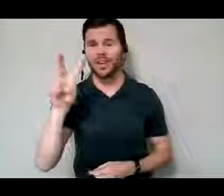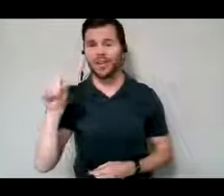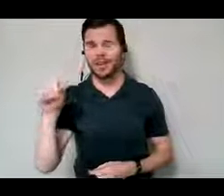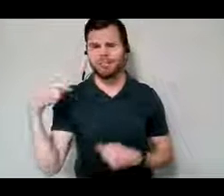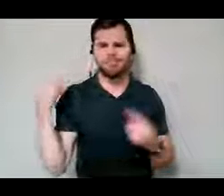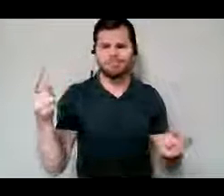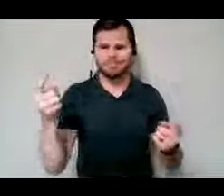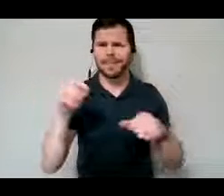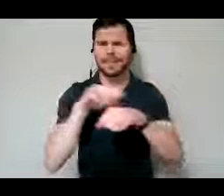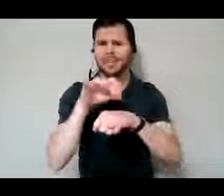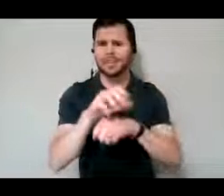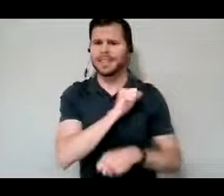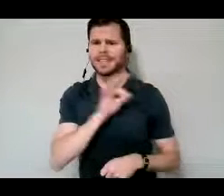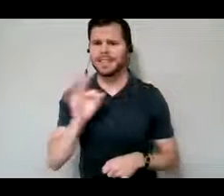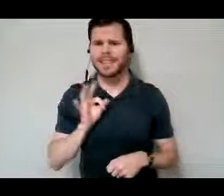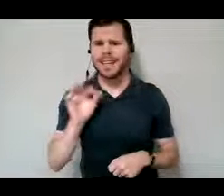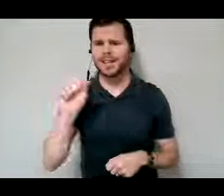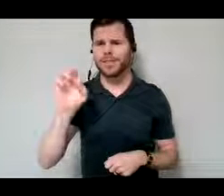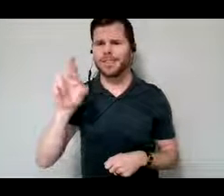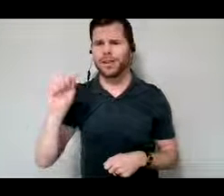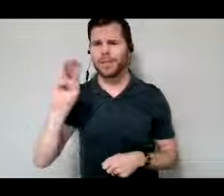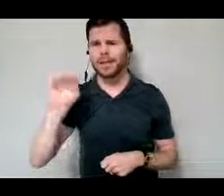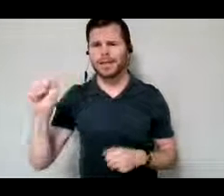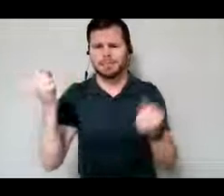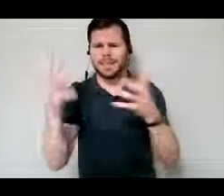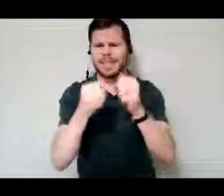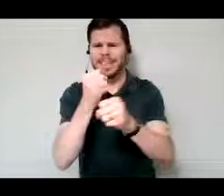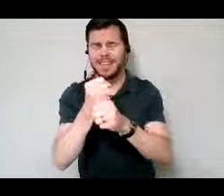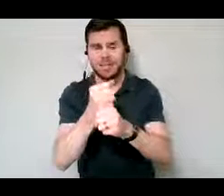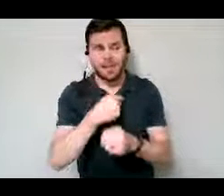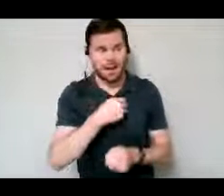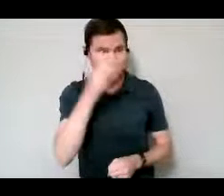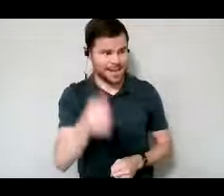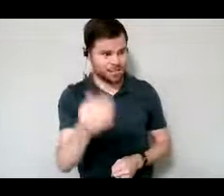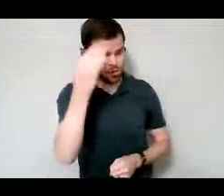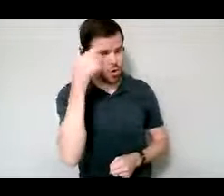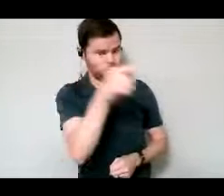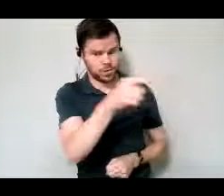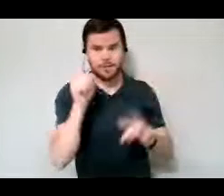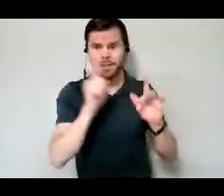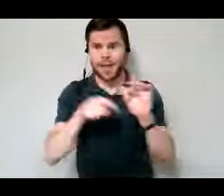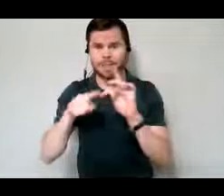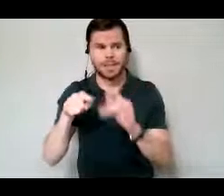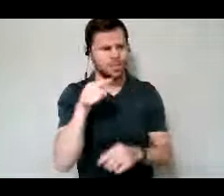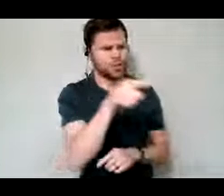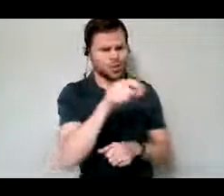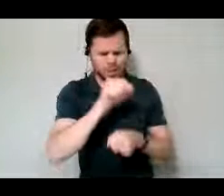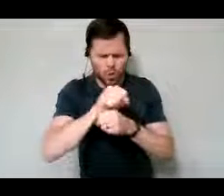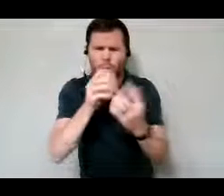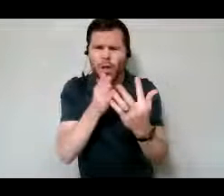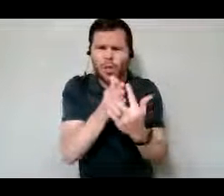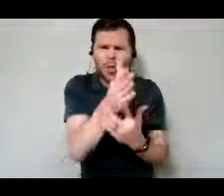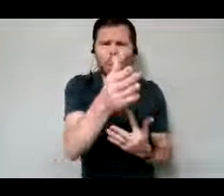for many years. I've never known her to miss a day of work. She is thorough, attentive to duties,